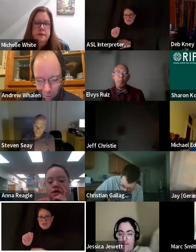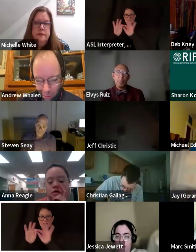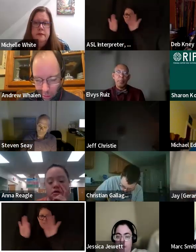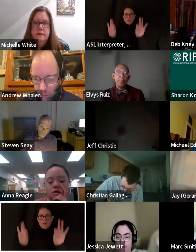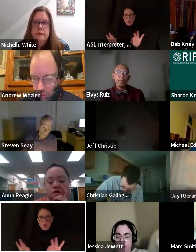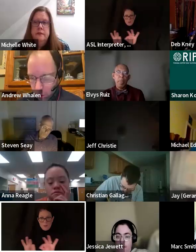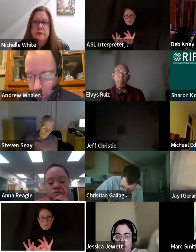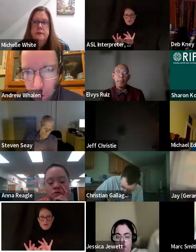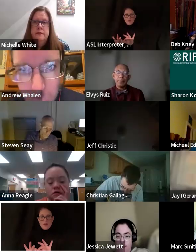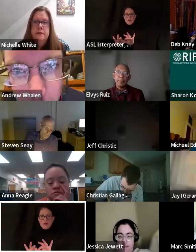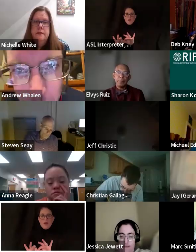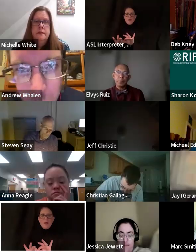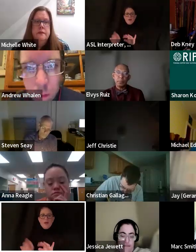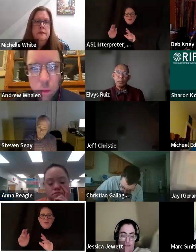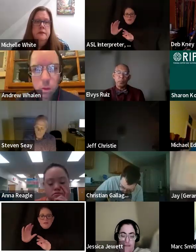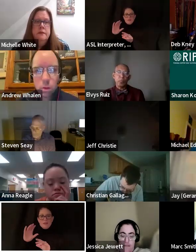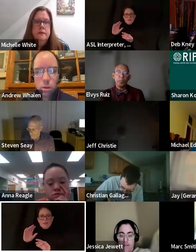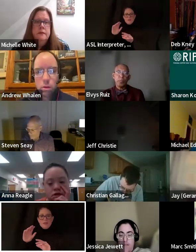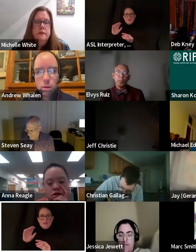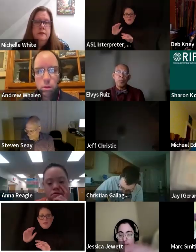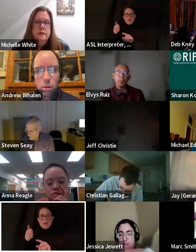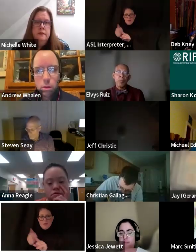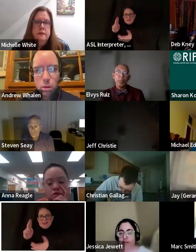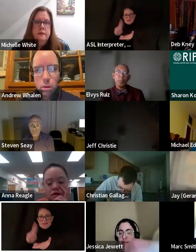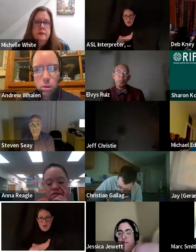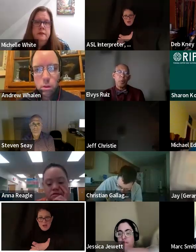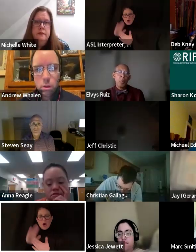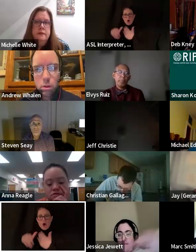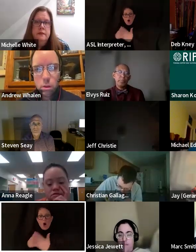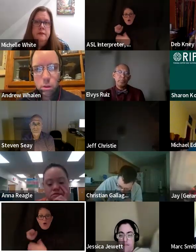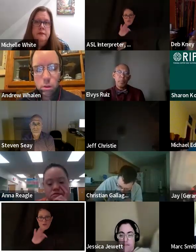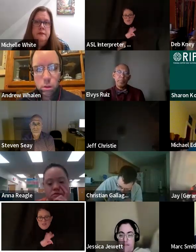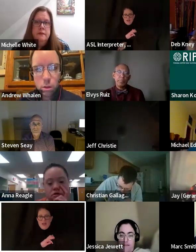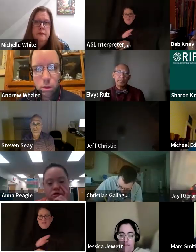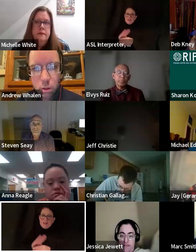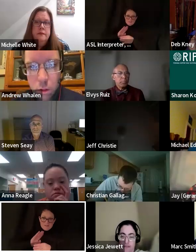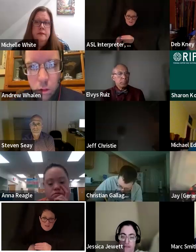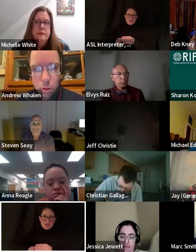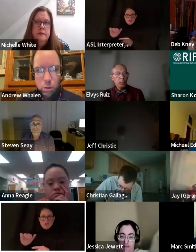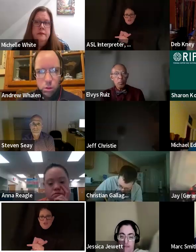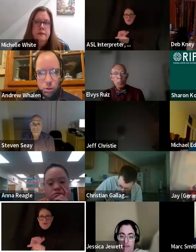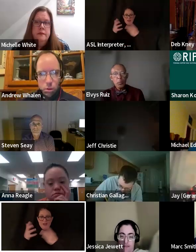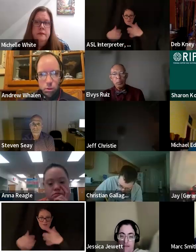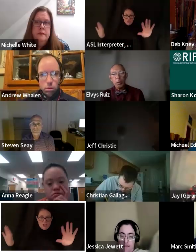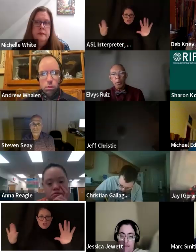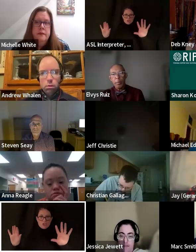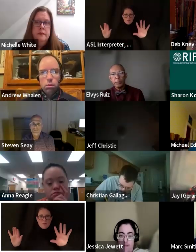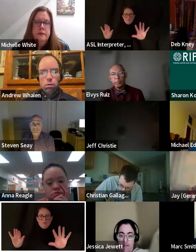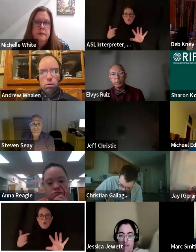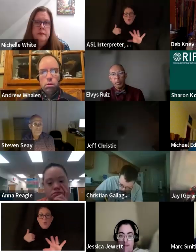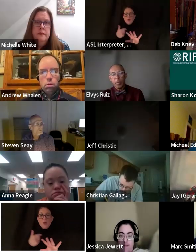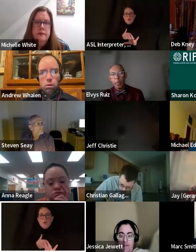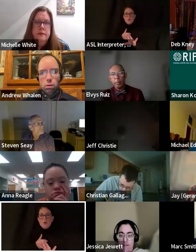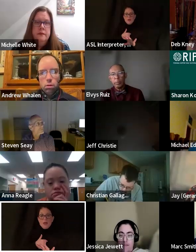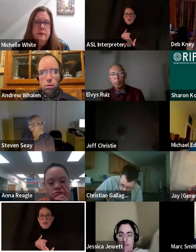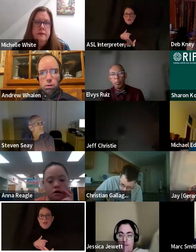the person who's self-directing their services, needs to sign off that all of their staff have completed that training. Once we get